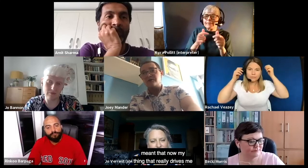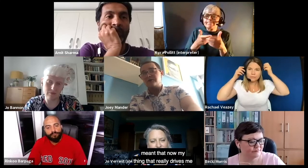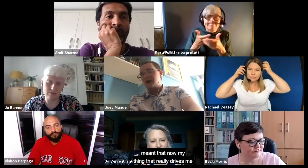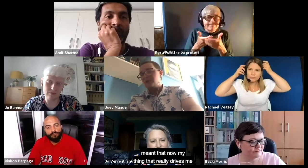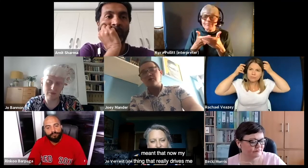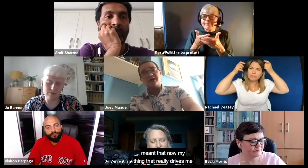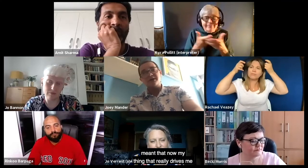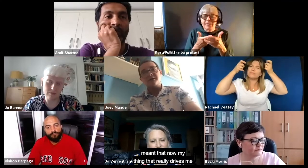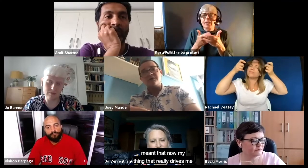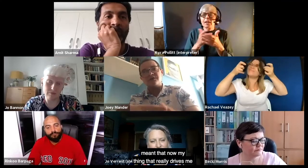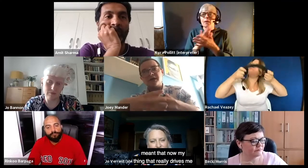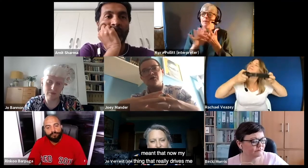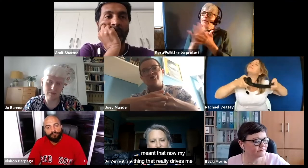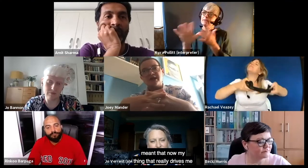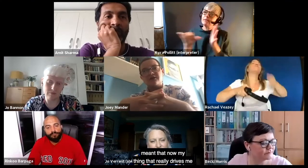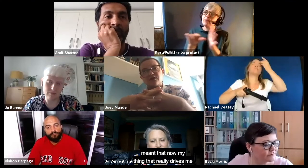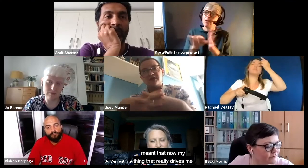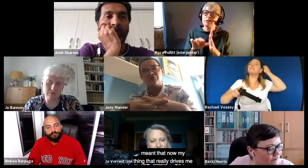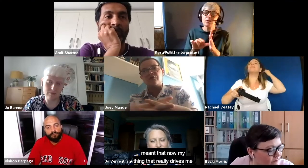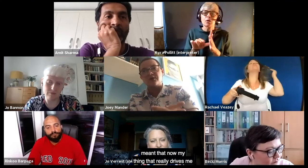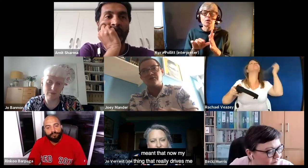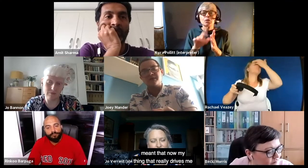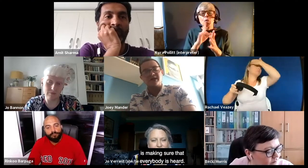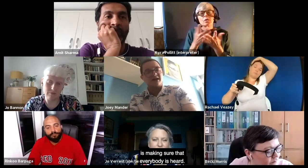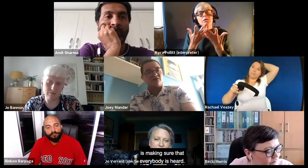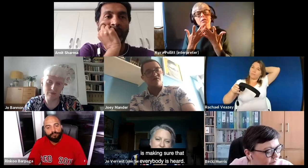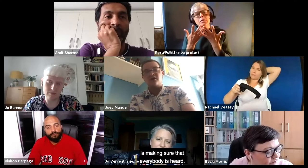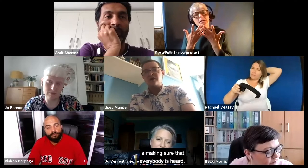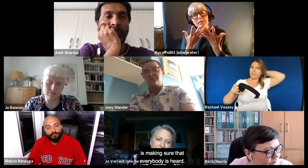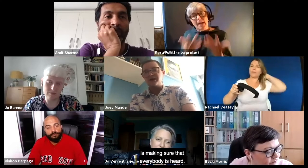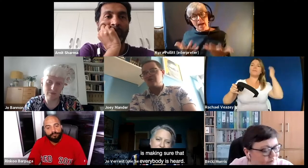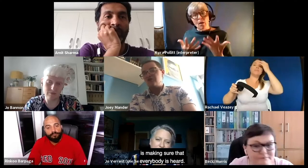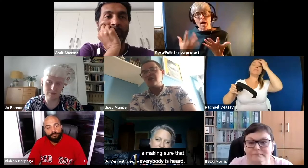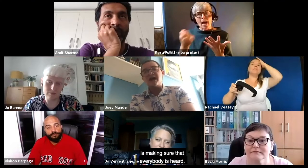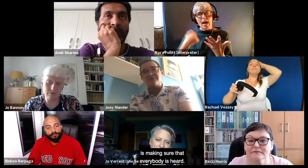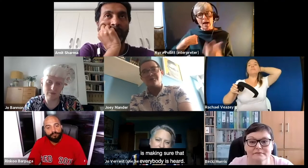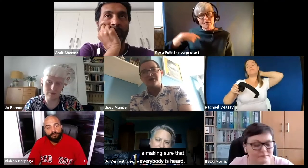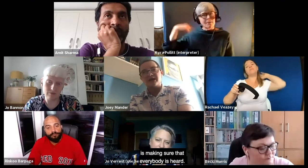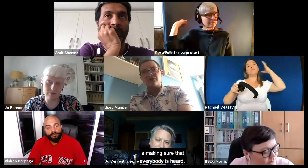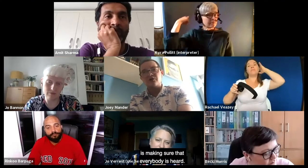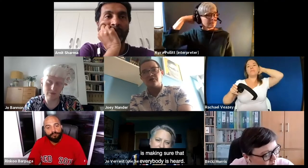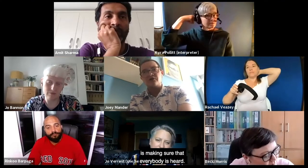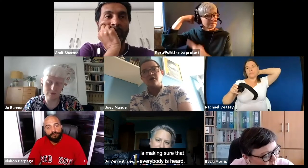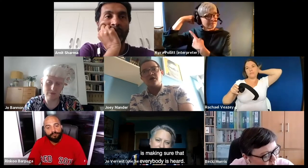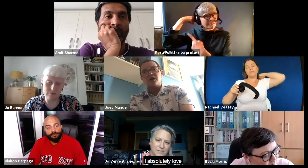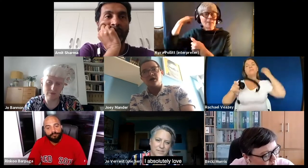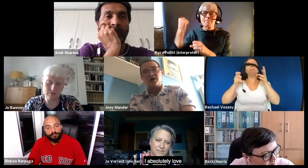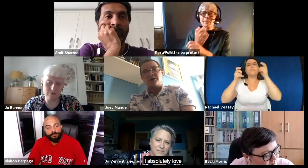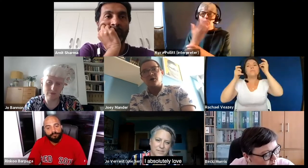that now the thing that drives me is making sure that everybody is heard.